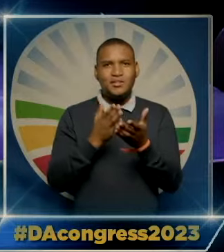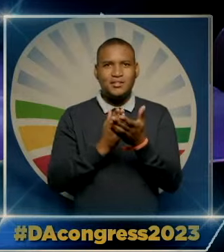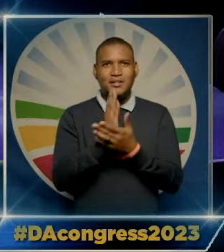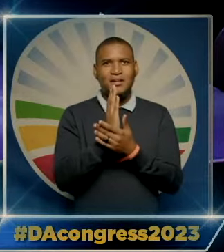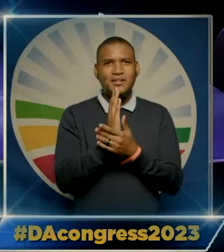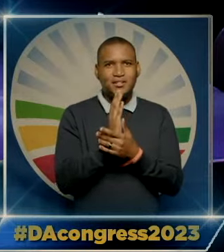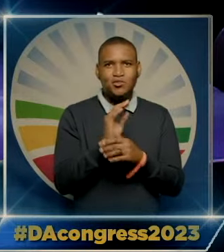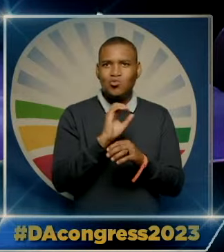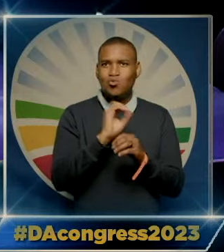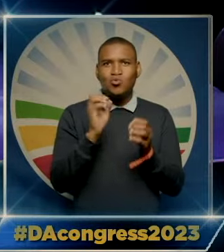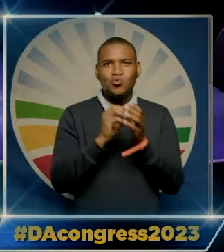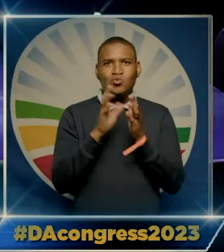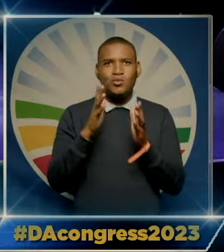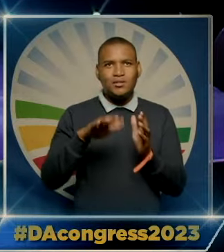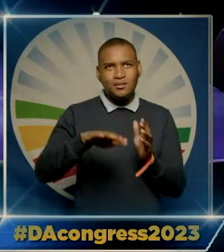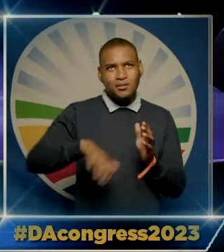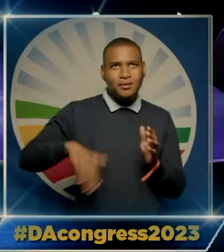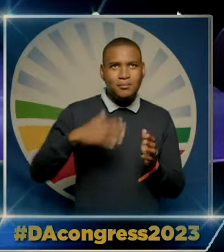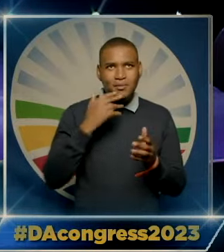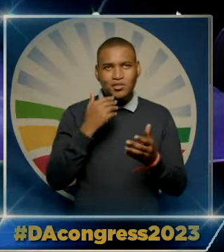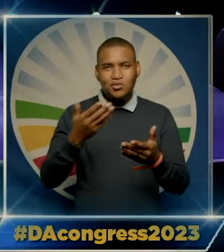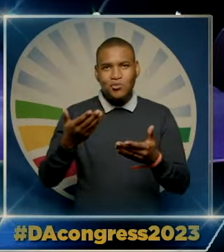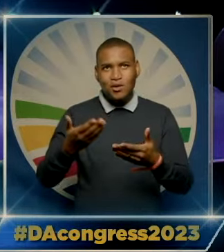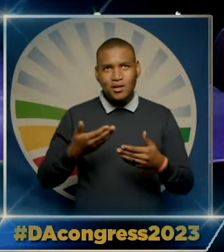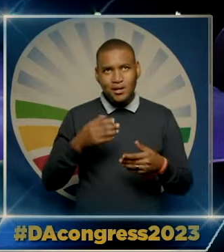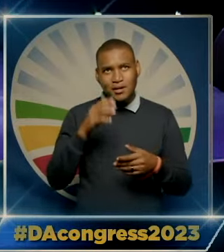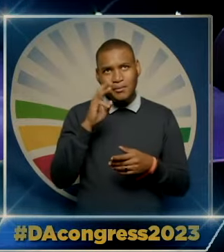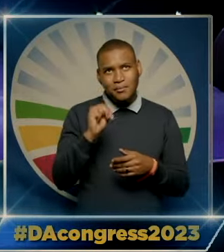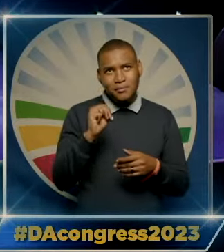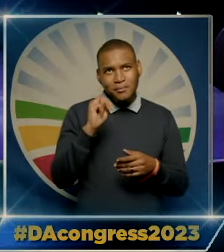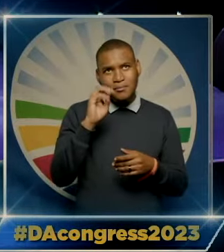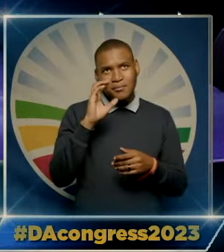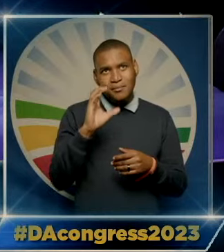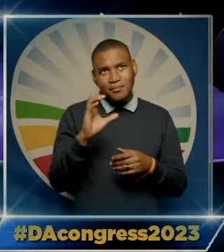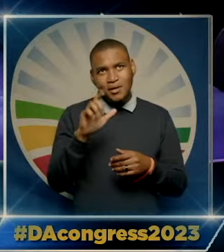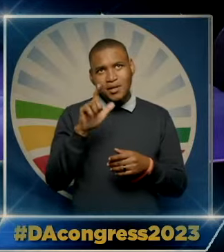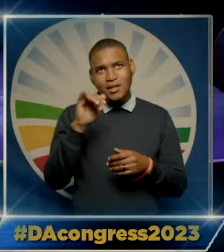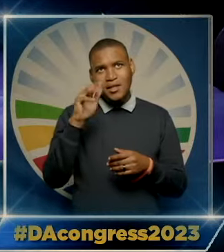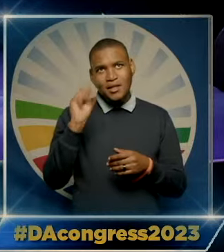behind. Please welcome to the stage Liam Jacobs.